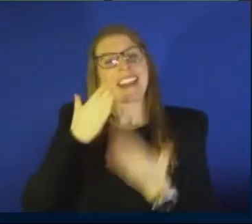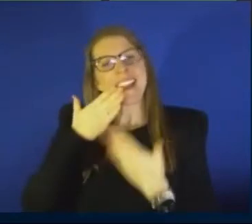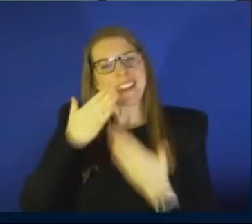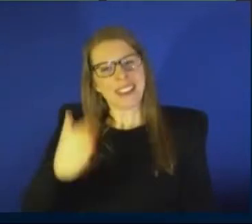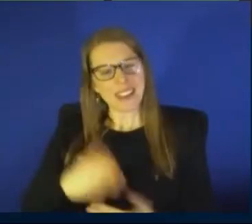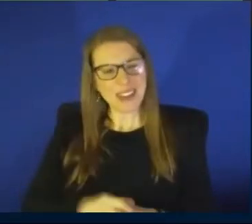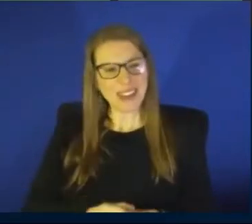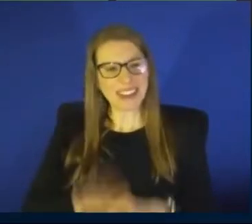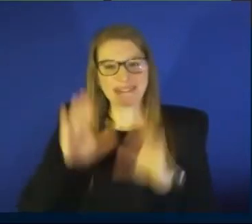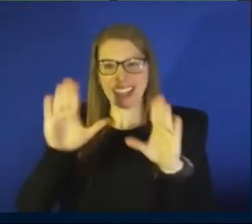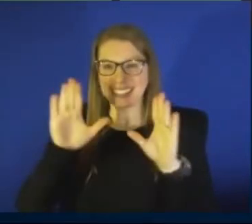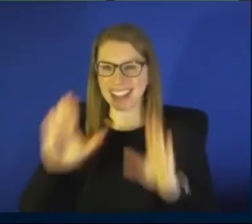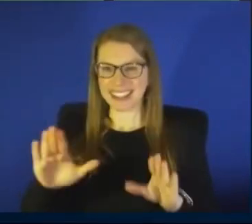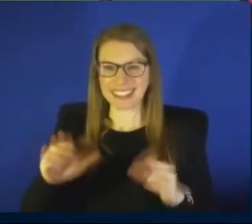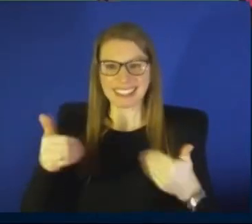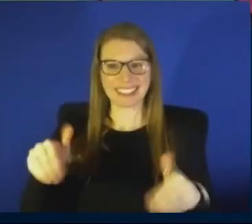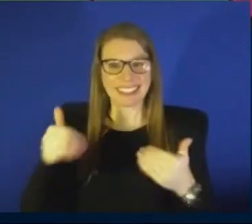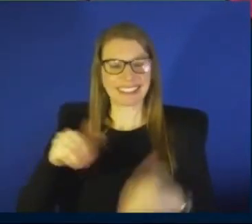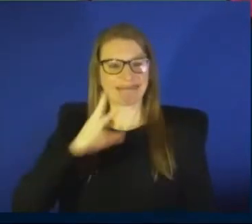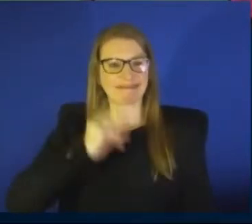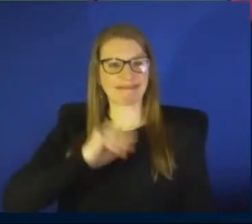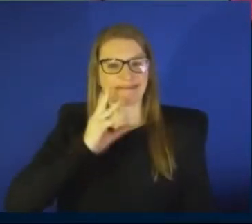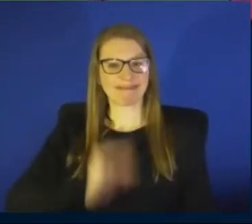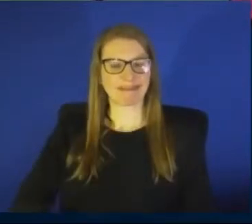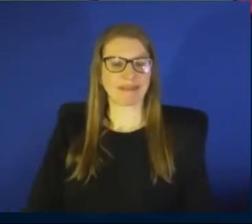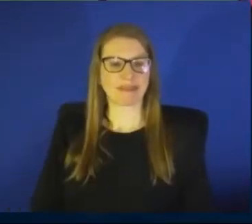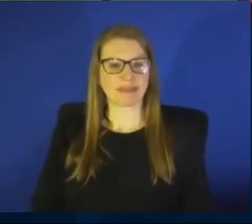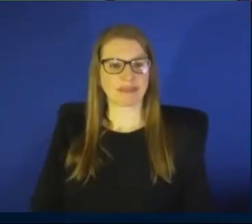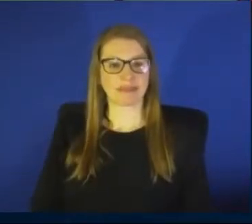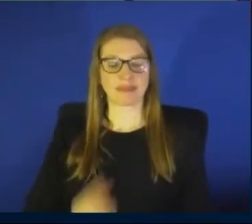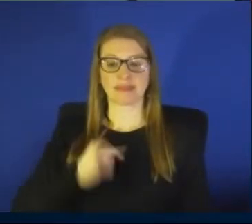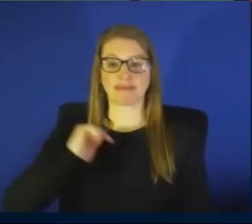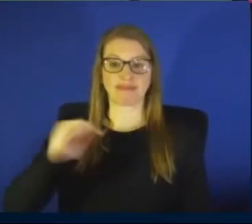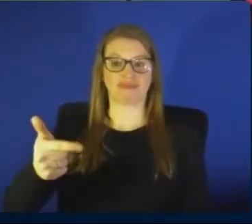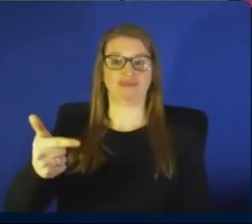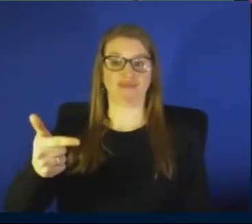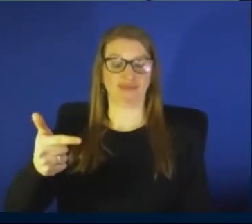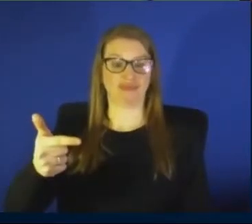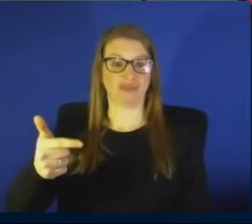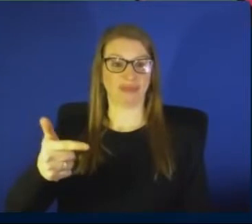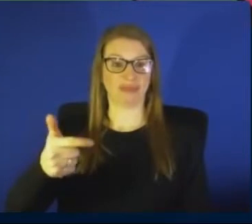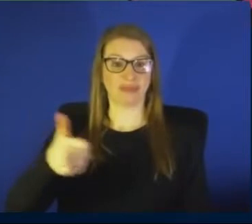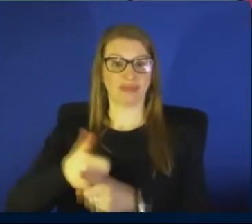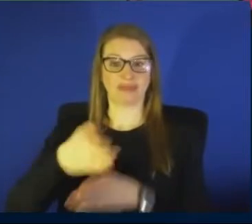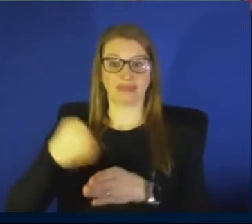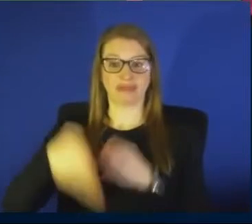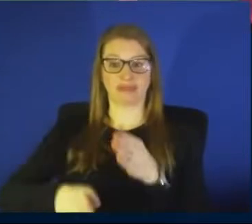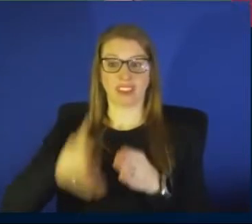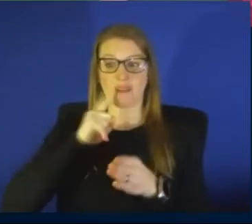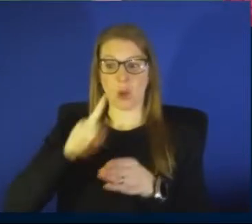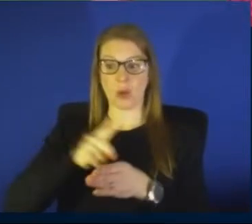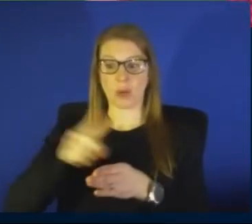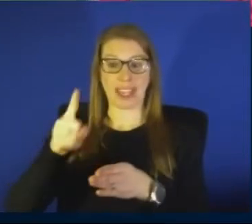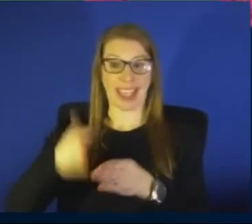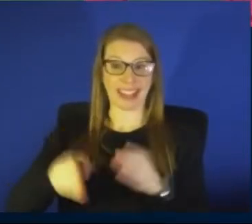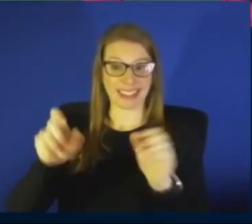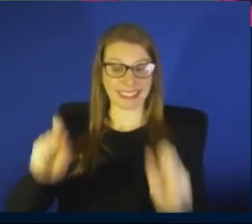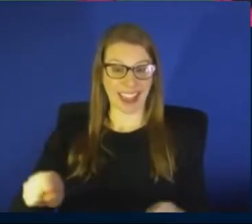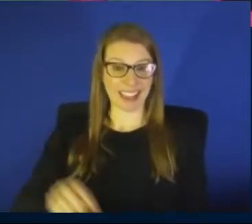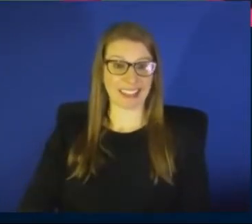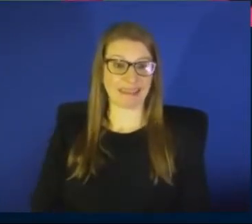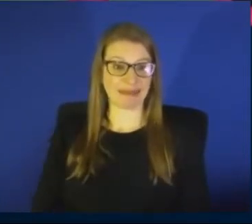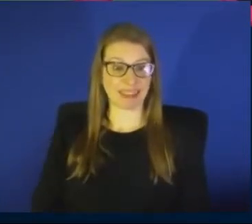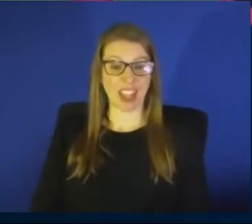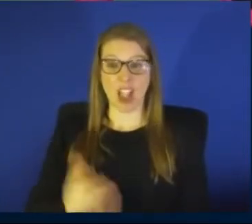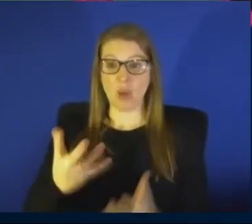fantastic. I'm going to send it back to you, Alexis, so you can kind of wrap us up for the weekend. And just, I want you to have a great weekend. Have a